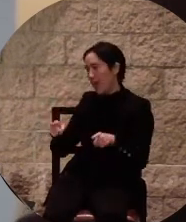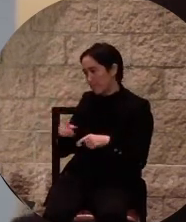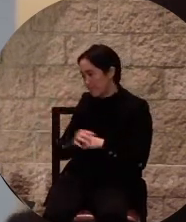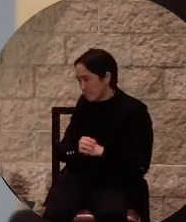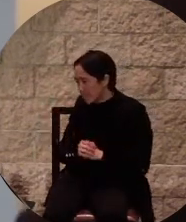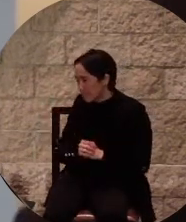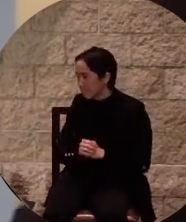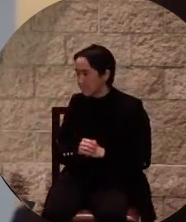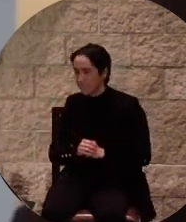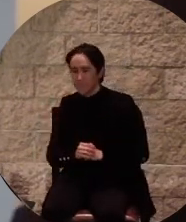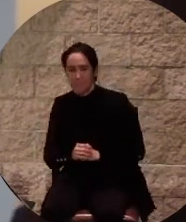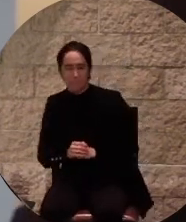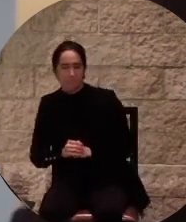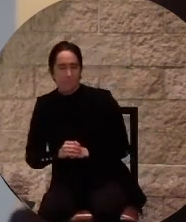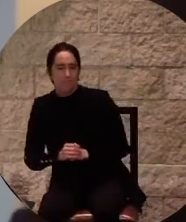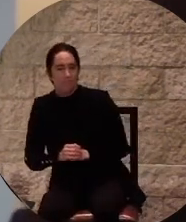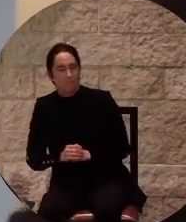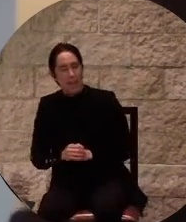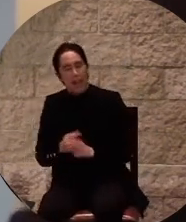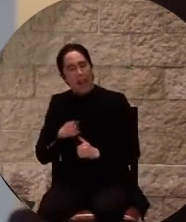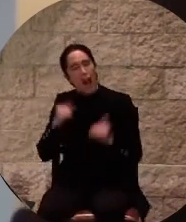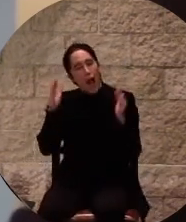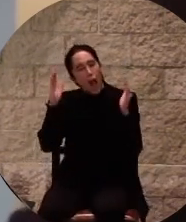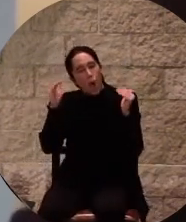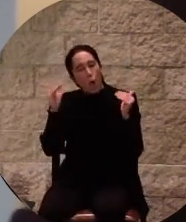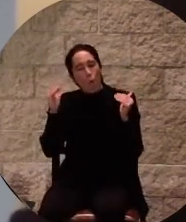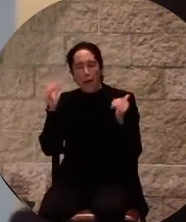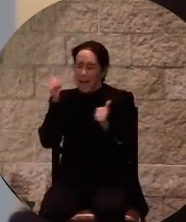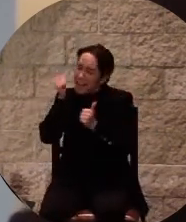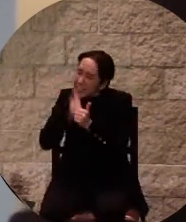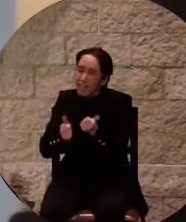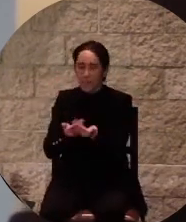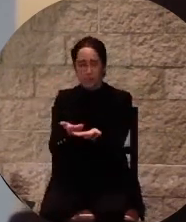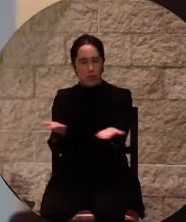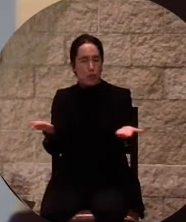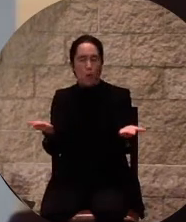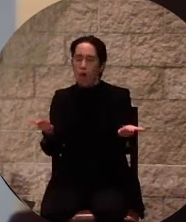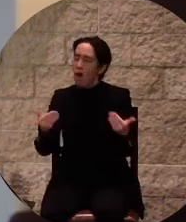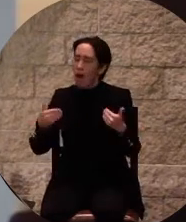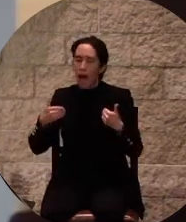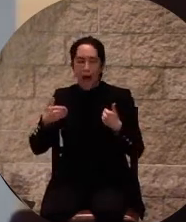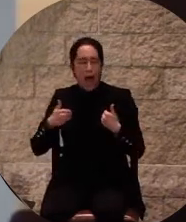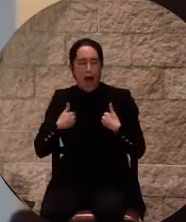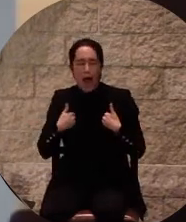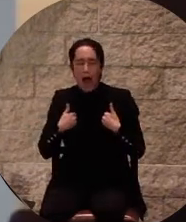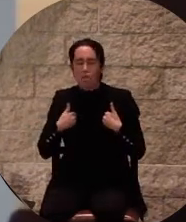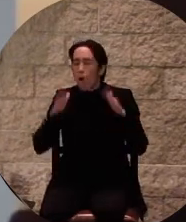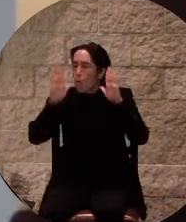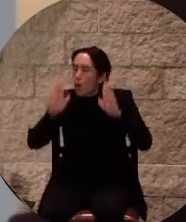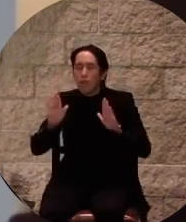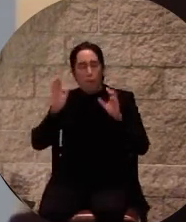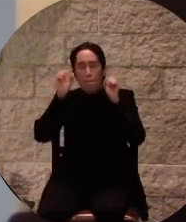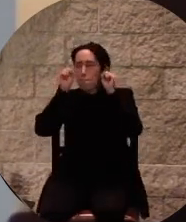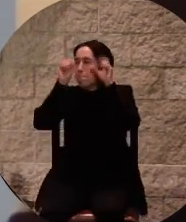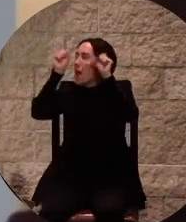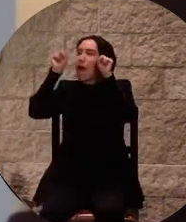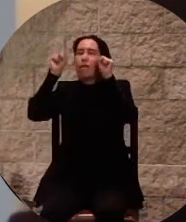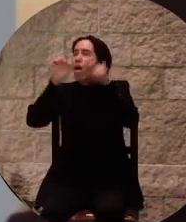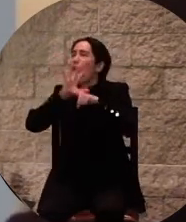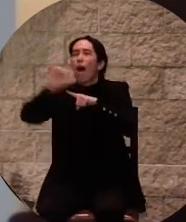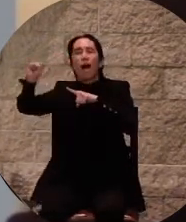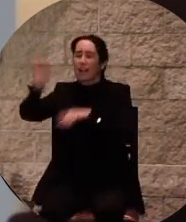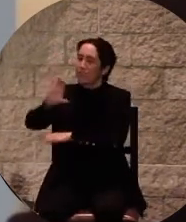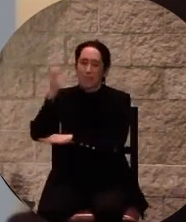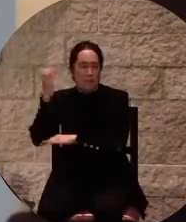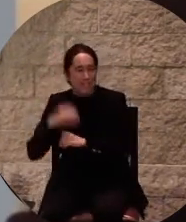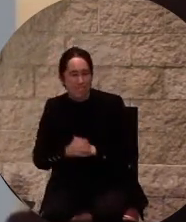us, and I hope that each one of you have an amazing, amazing Christmas. And